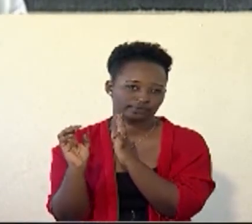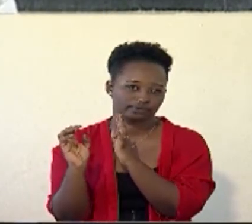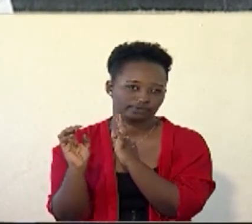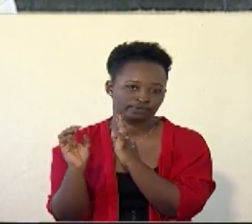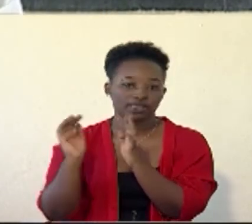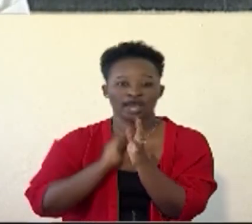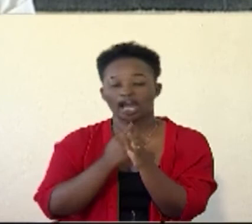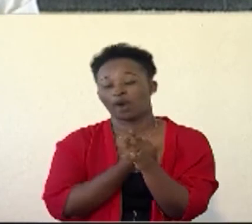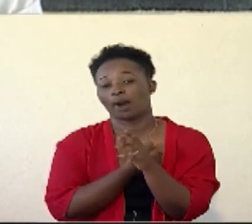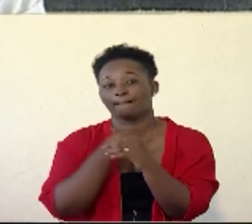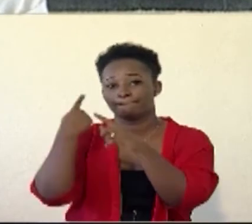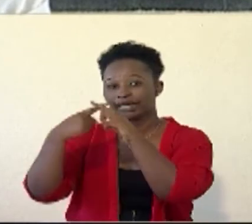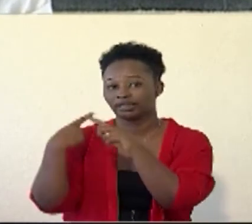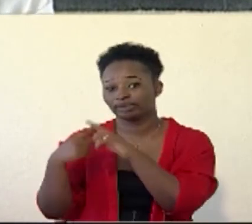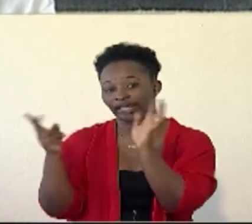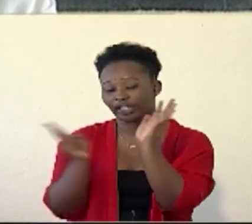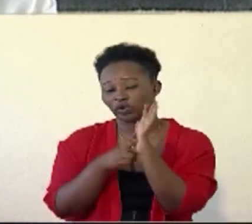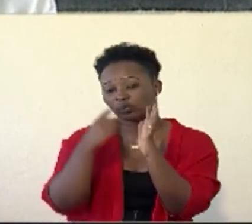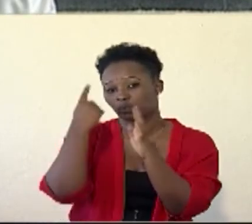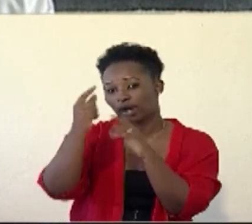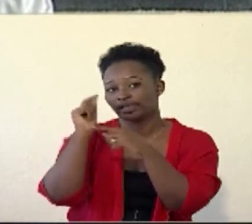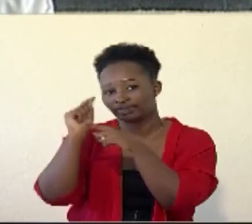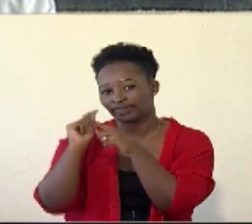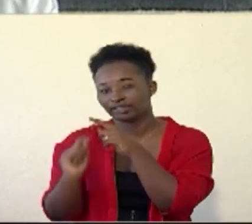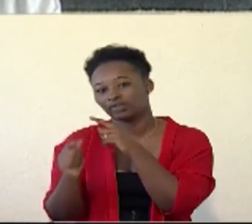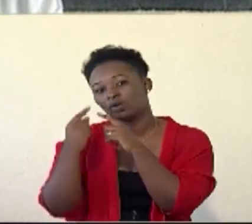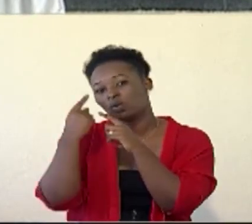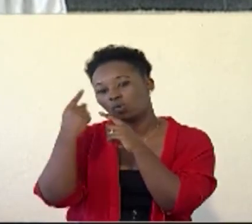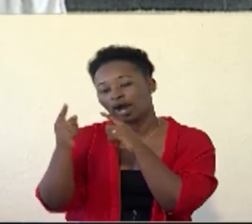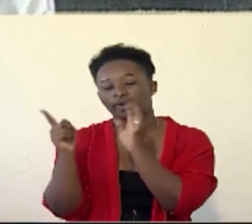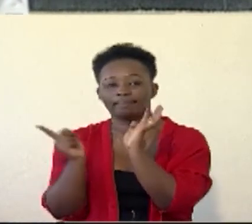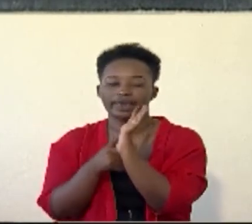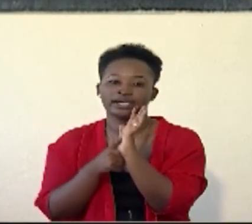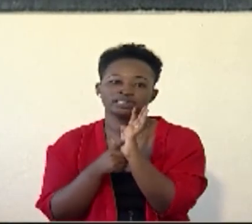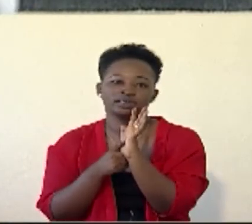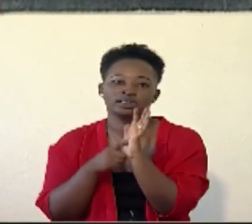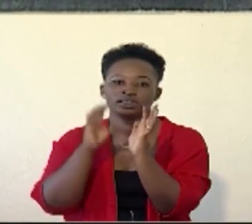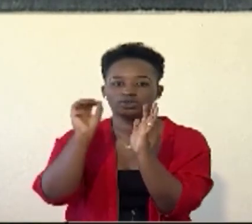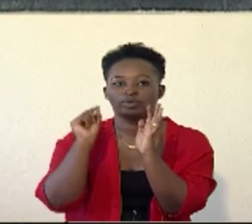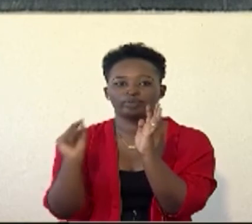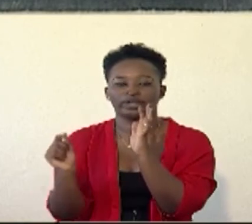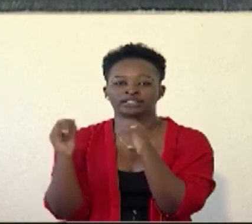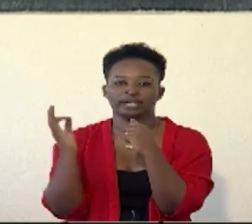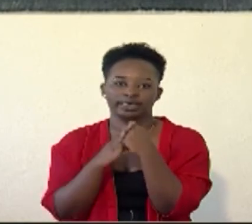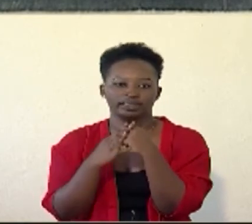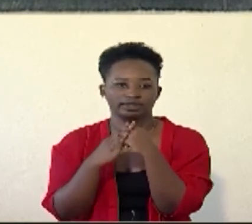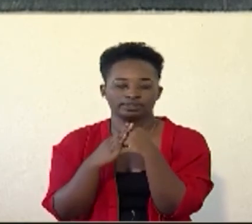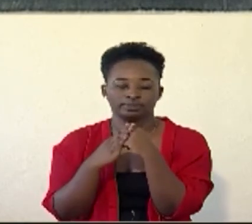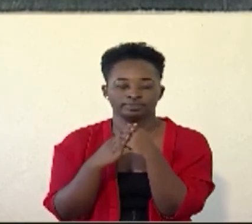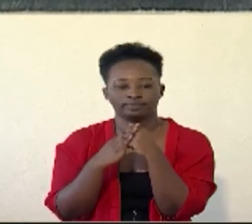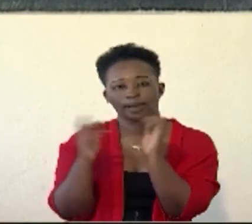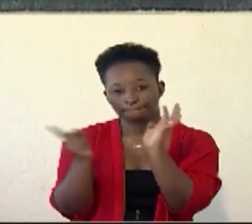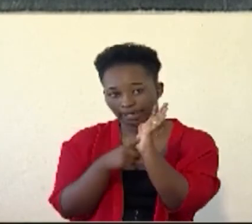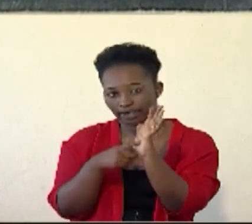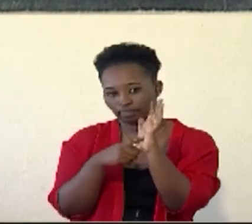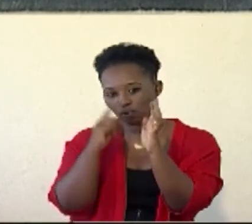Our multiplier is equal to 1 divided by 1 minus 0.8. Where there is marginal propensity to consume,